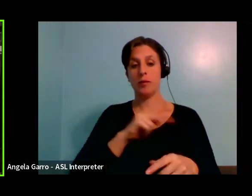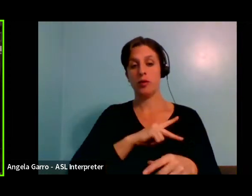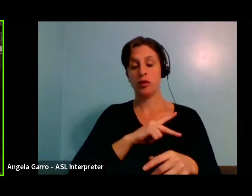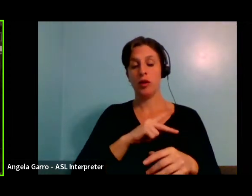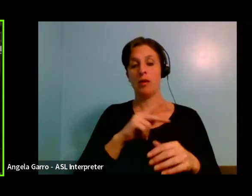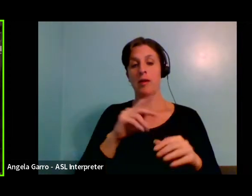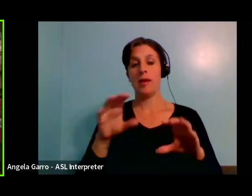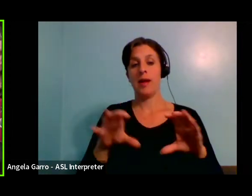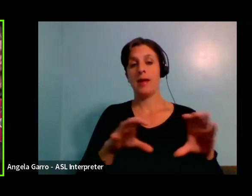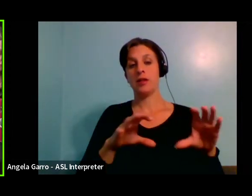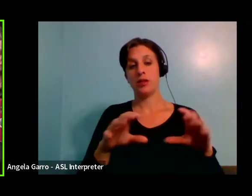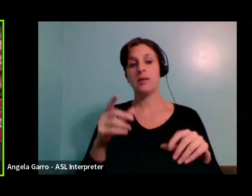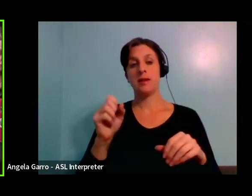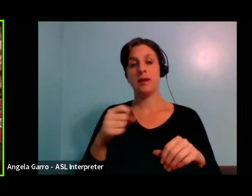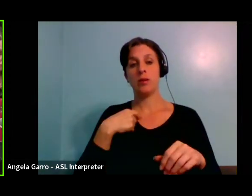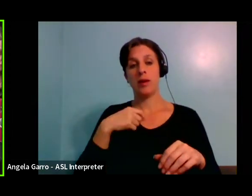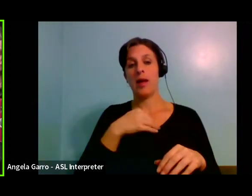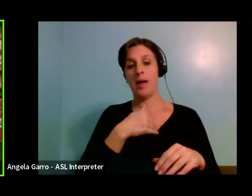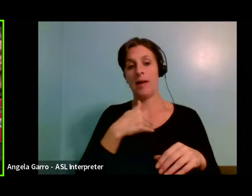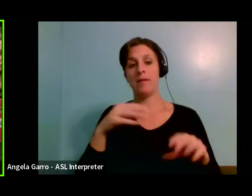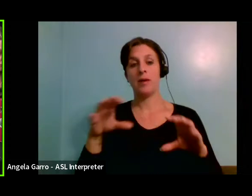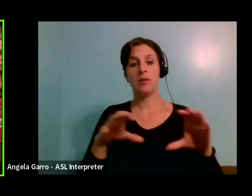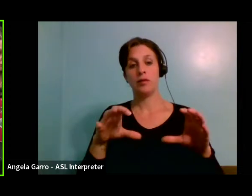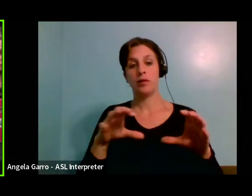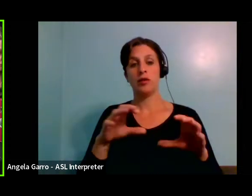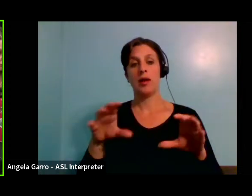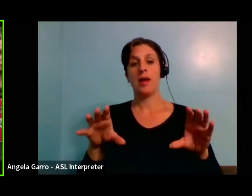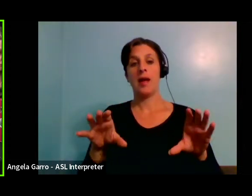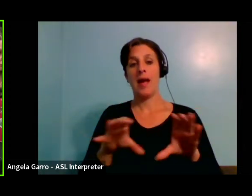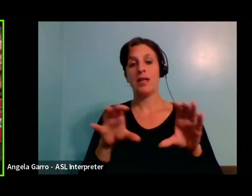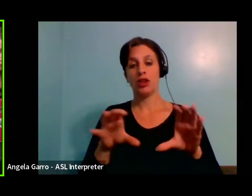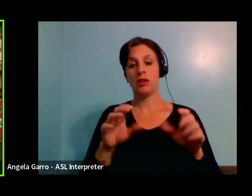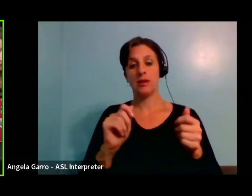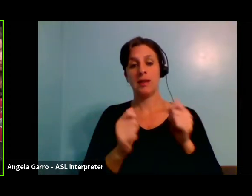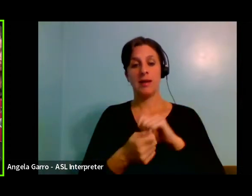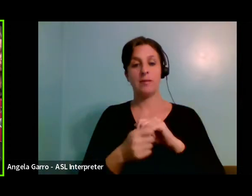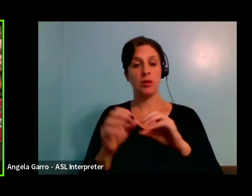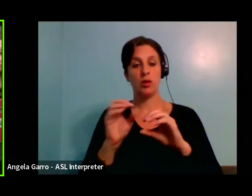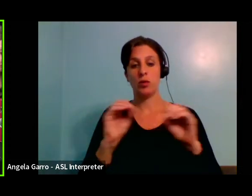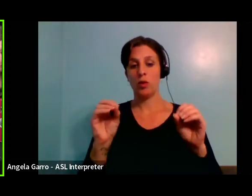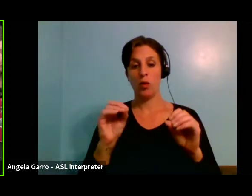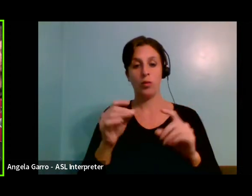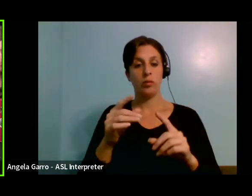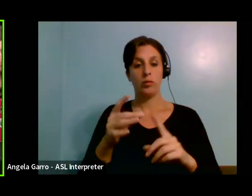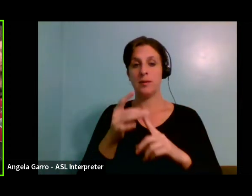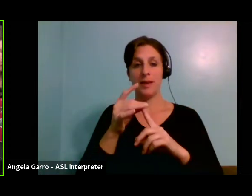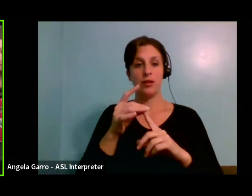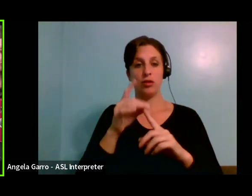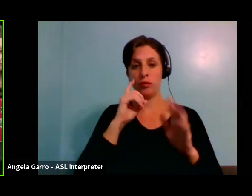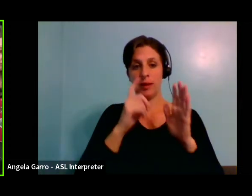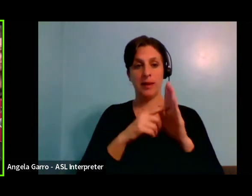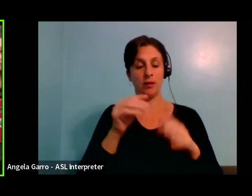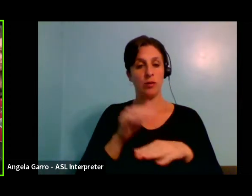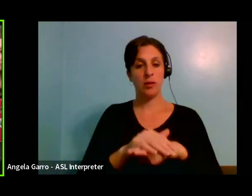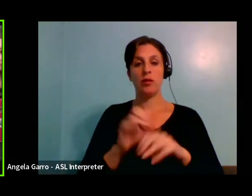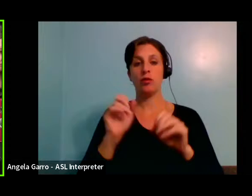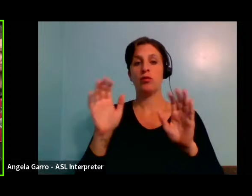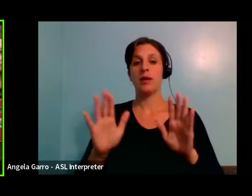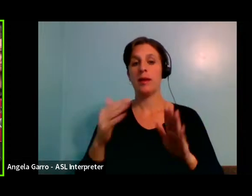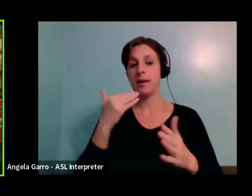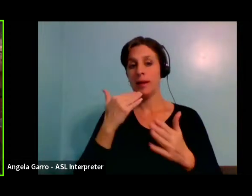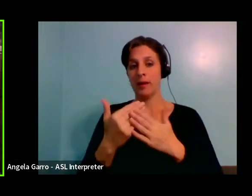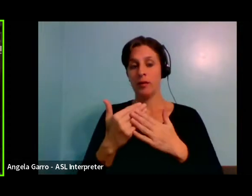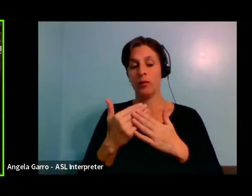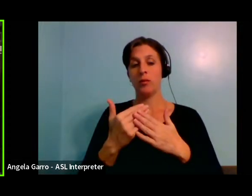actions. Yes, we have the personnel actions addendum. No special recognitions tonight. Great, thank you.